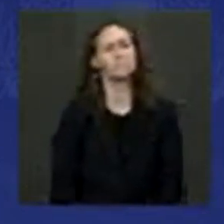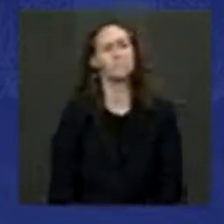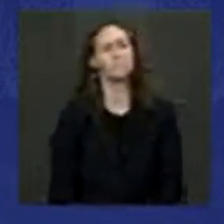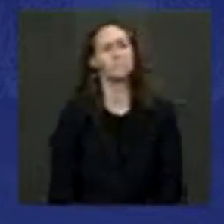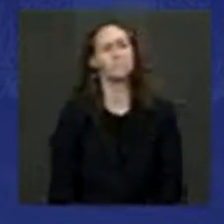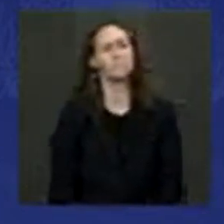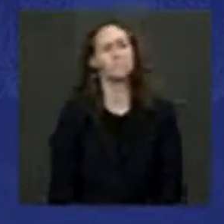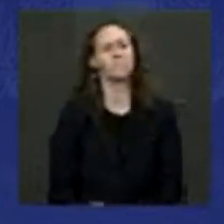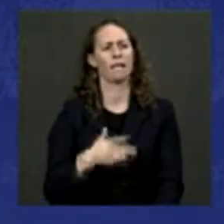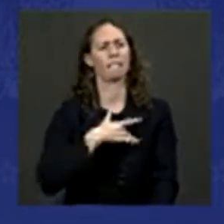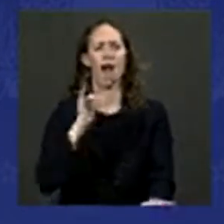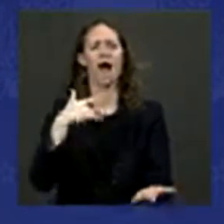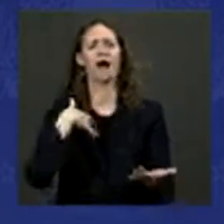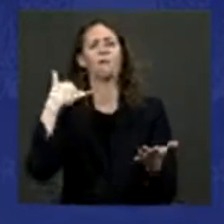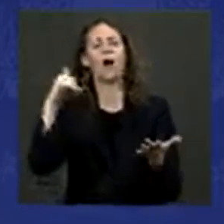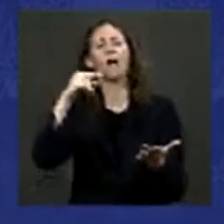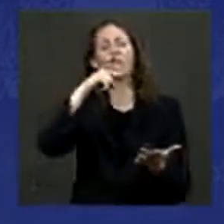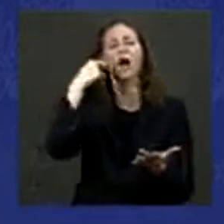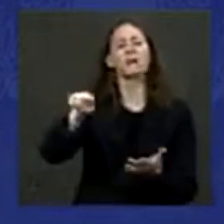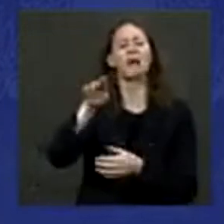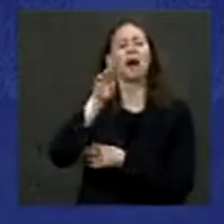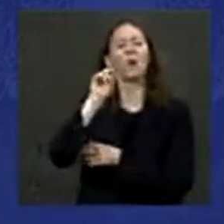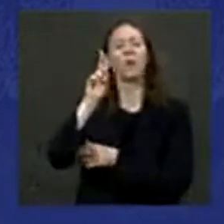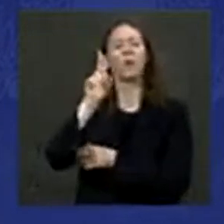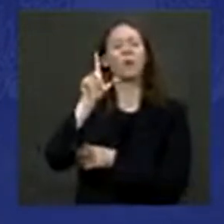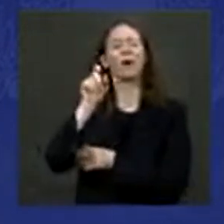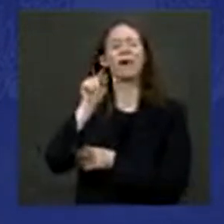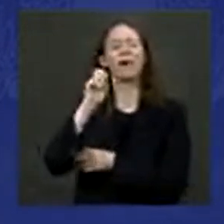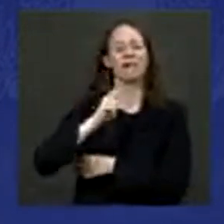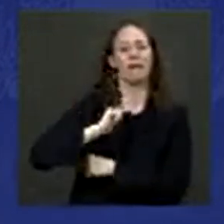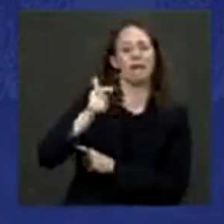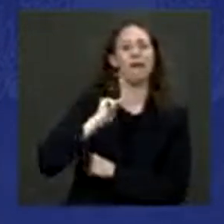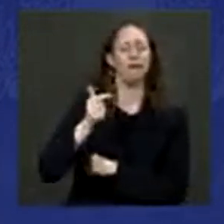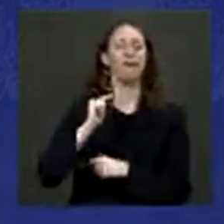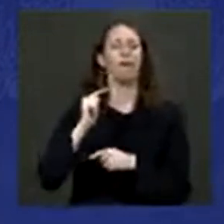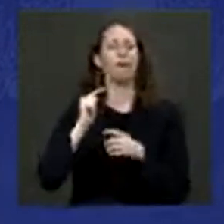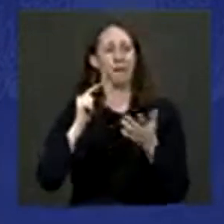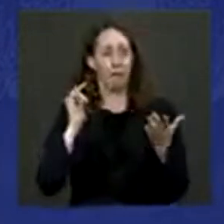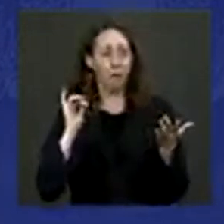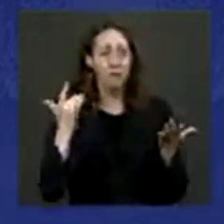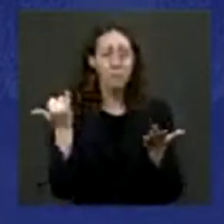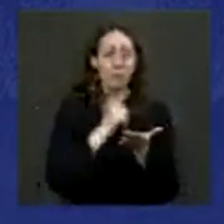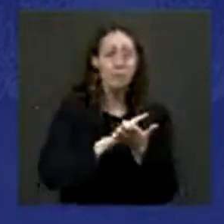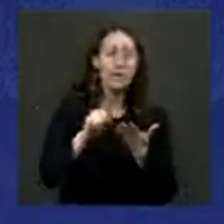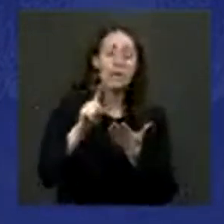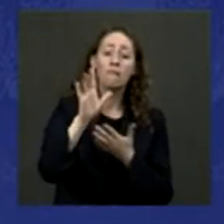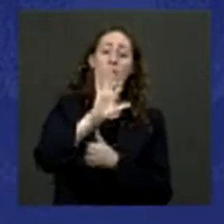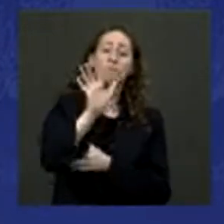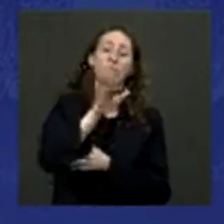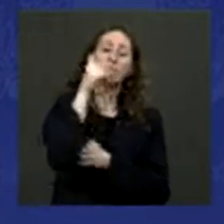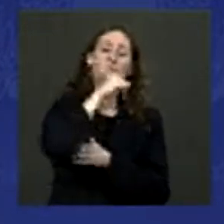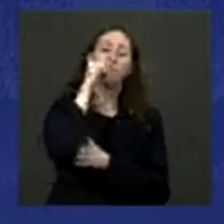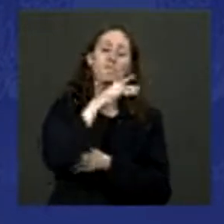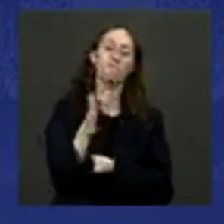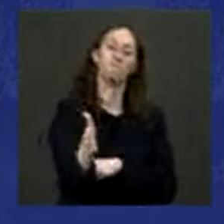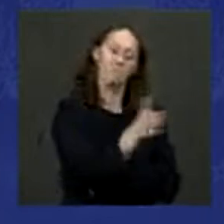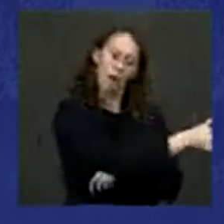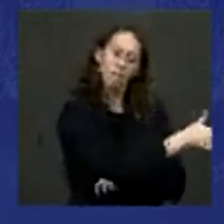to play these games. We can do it this week. Just get out of the way and let us pass it. Thank